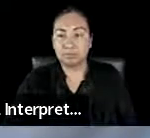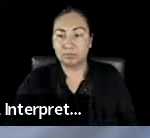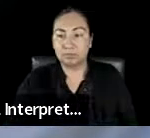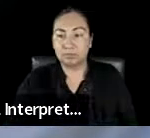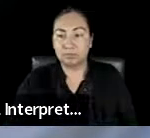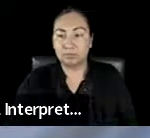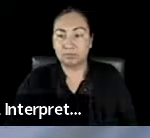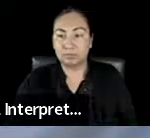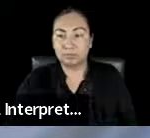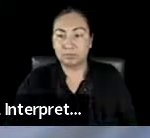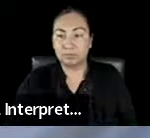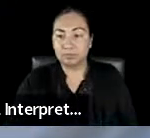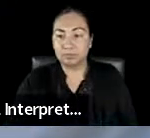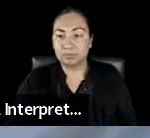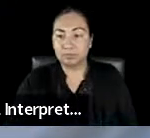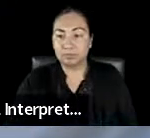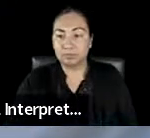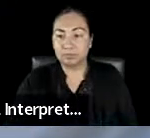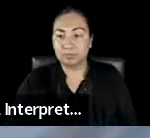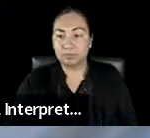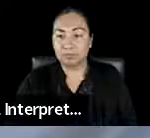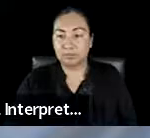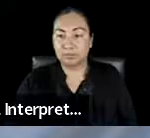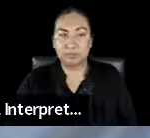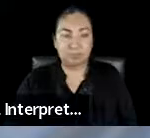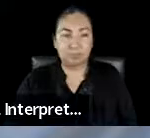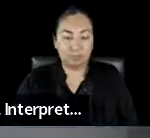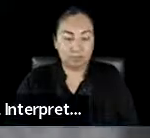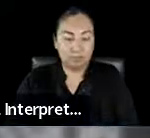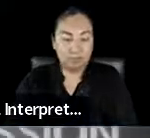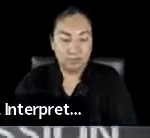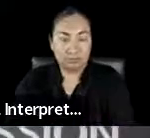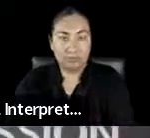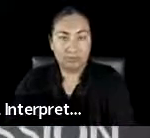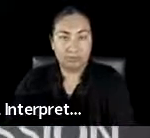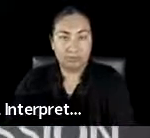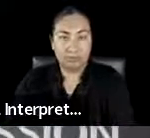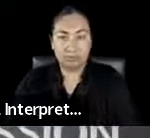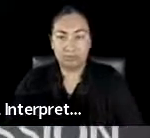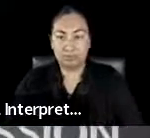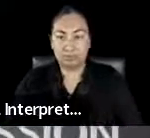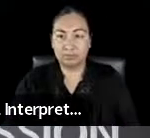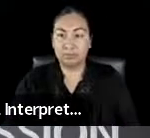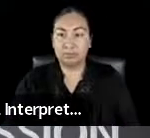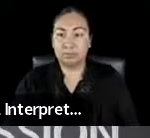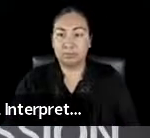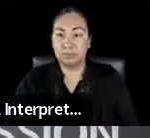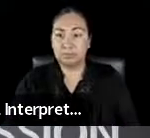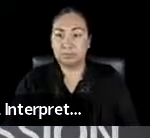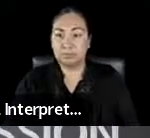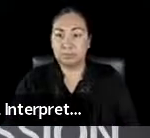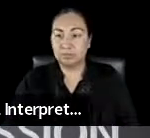none of this ever happened. So I'll be back in just a few minutes. Enjoy the welcome reel. Thanks for being here.